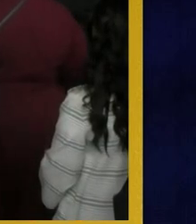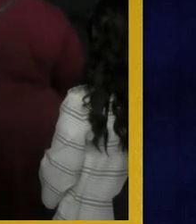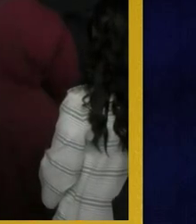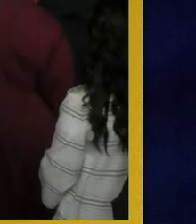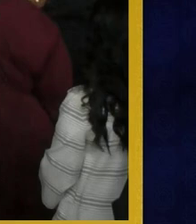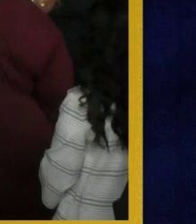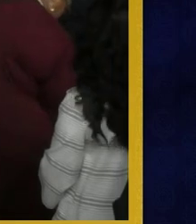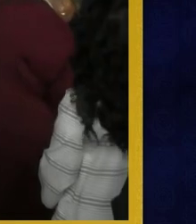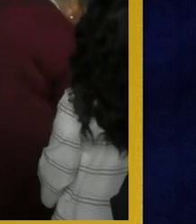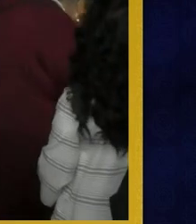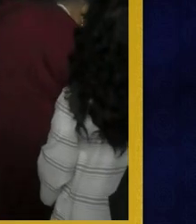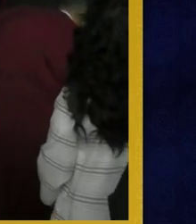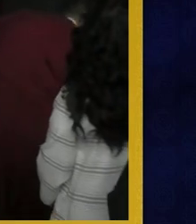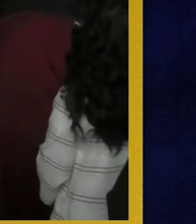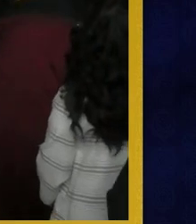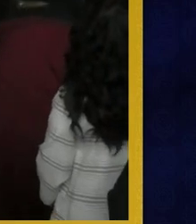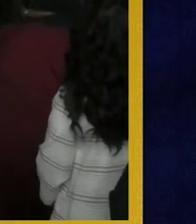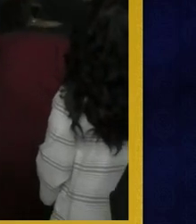seated.